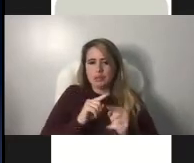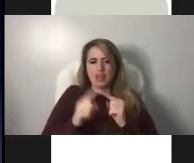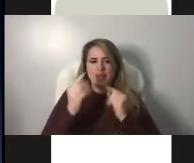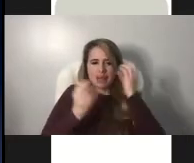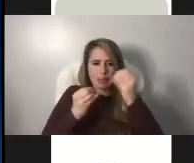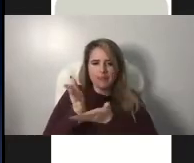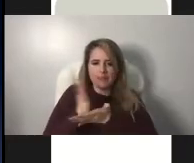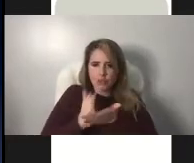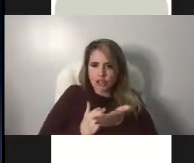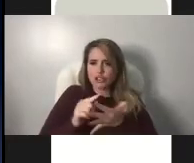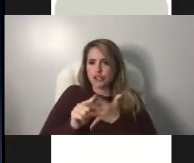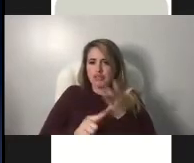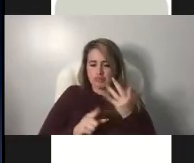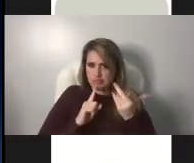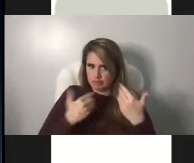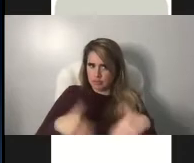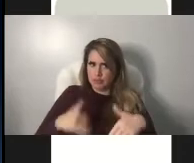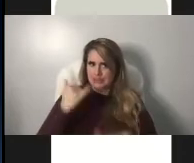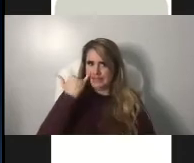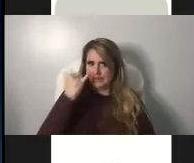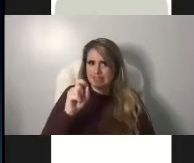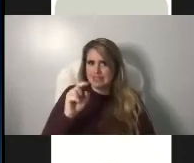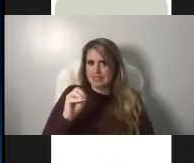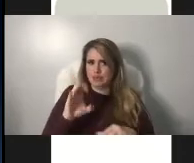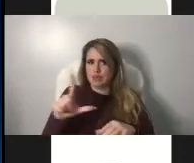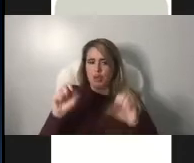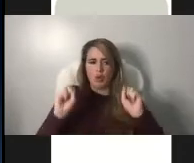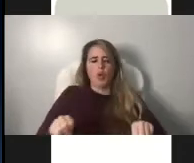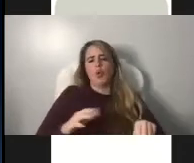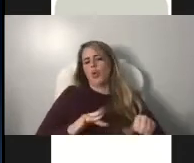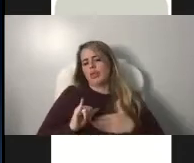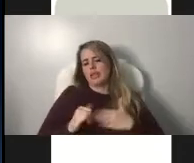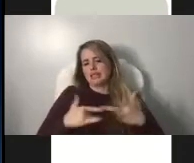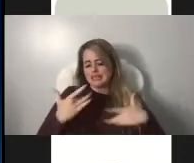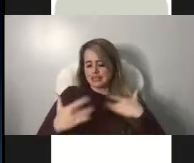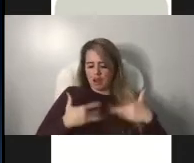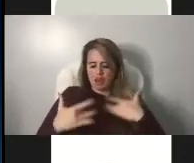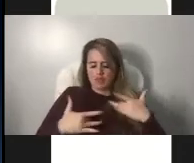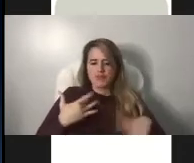treat, even beyond orthopedics. So it's extremely exciting.